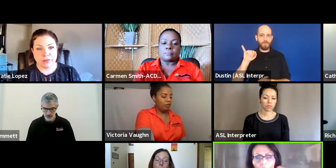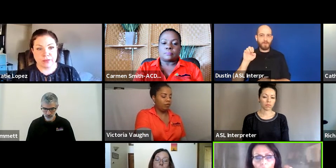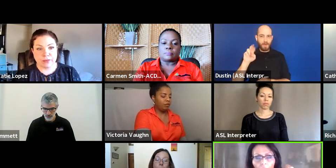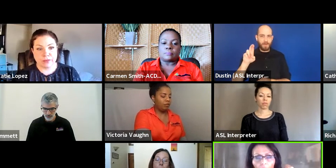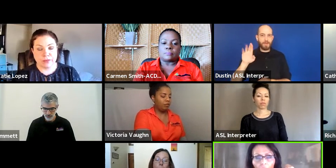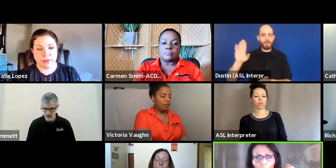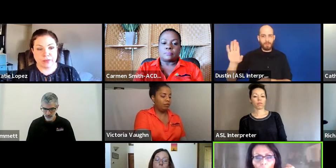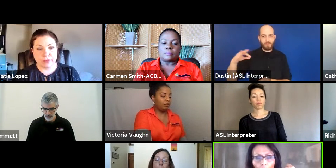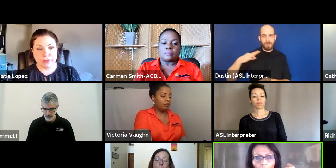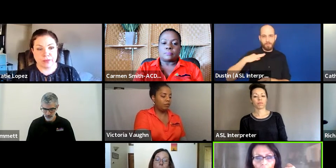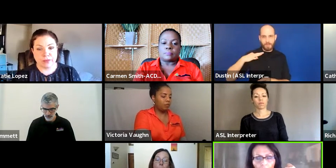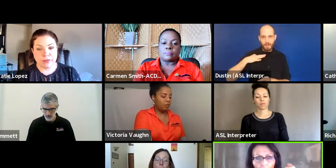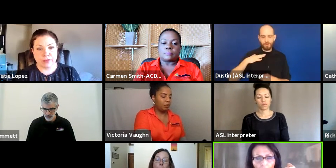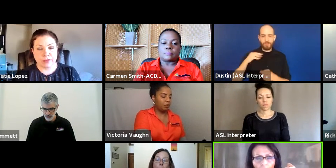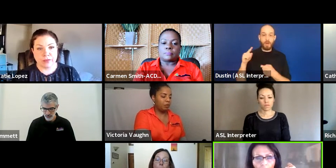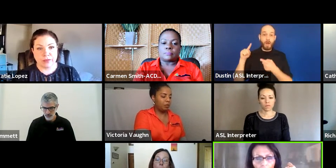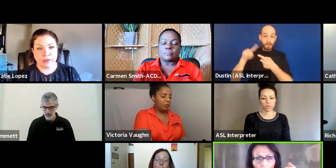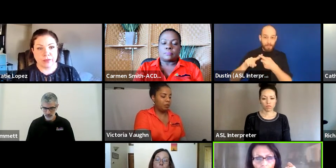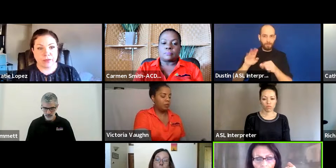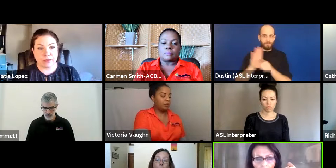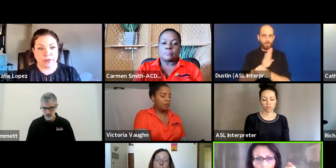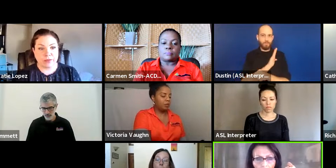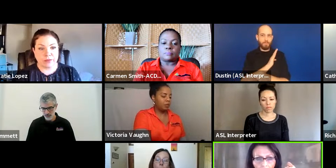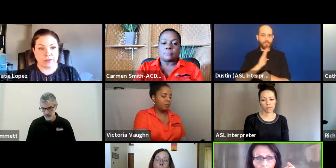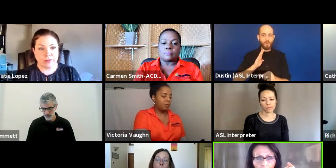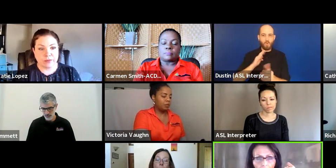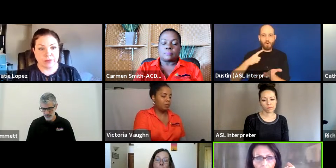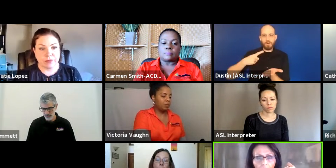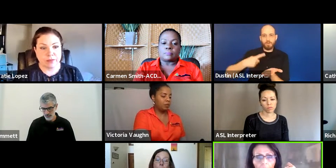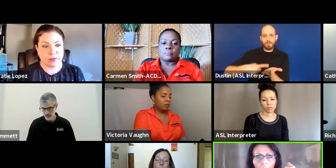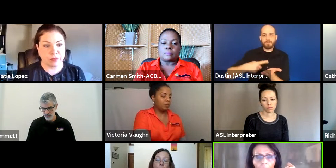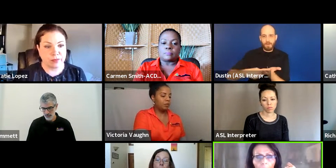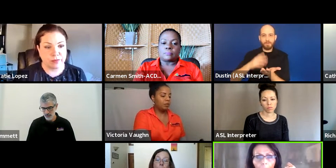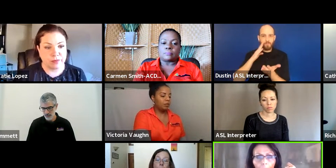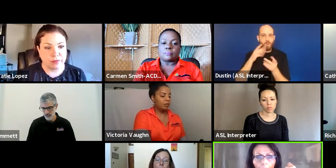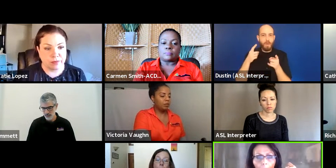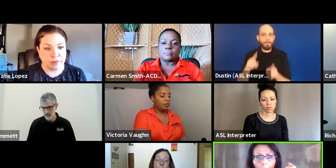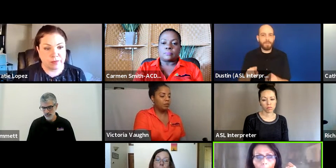application until full board discussion can take place.